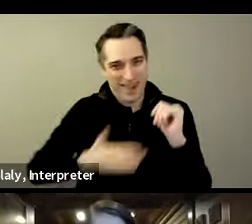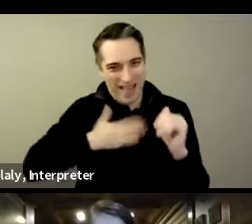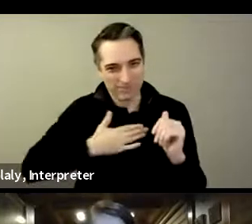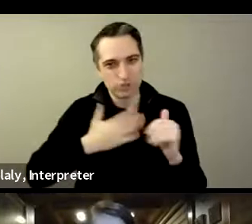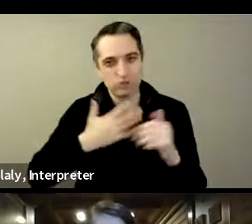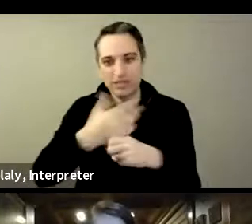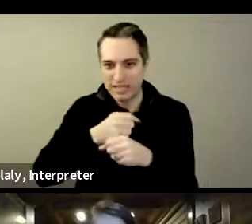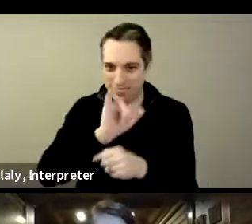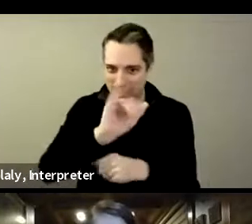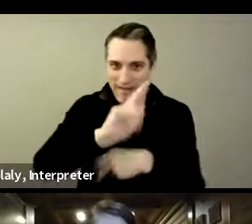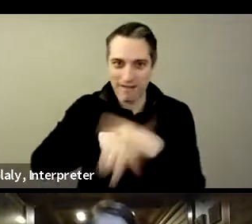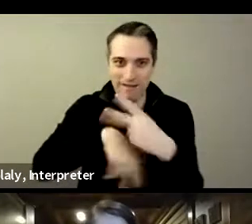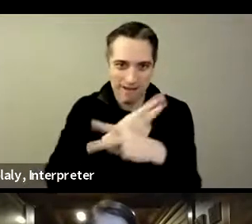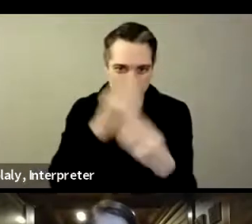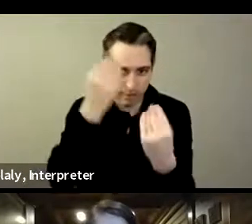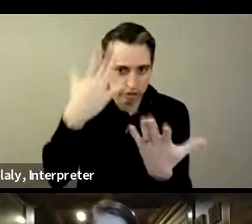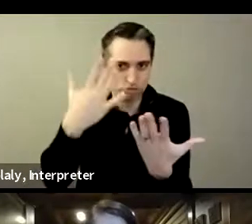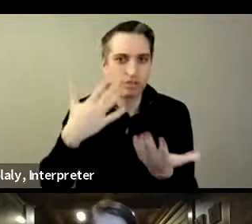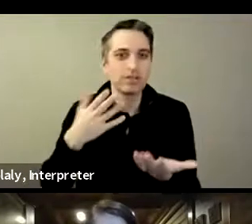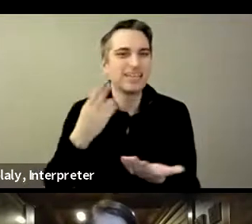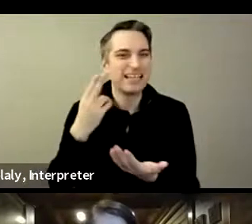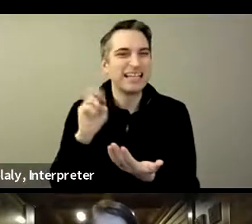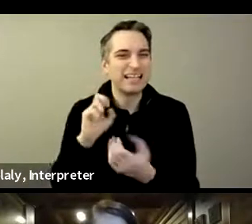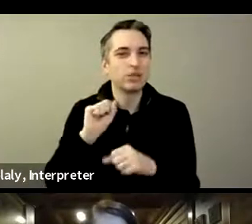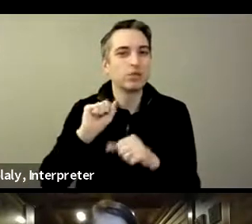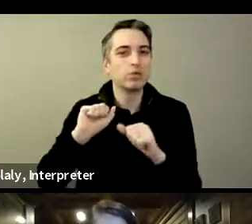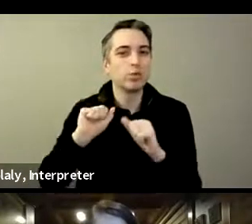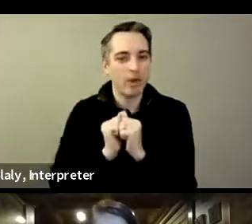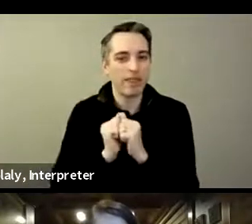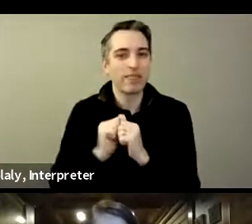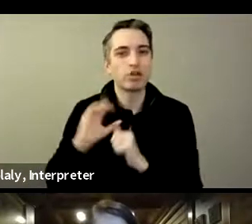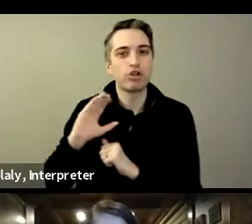that information for you. He is with the Charter School Association of